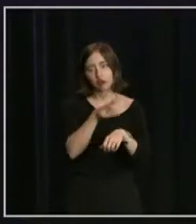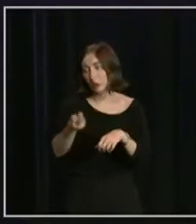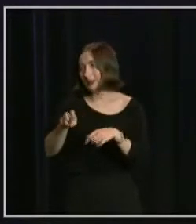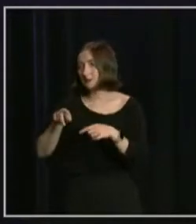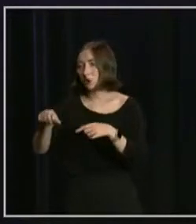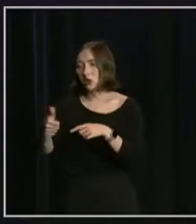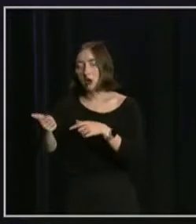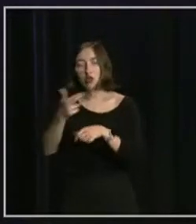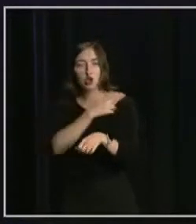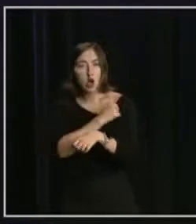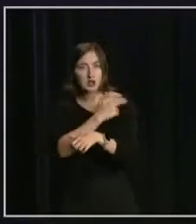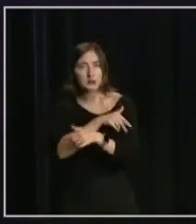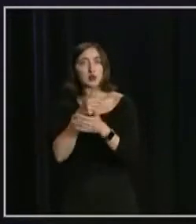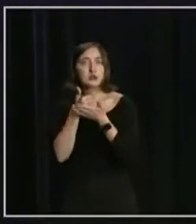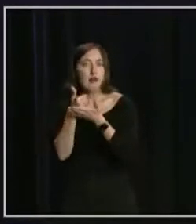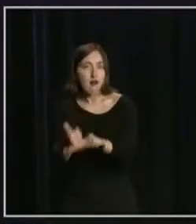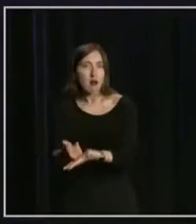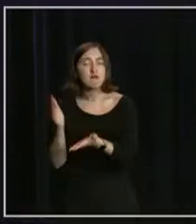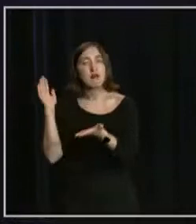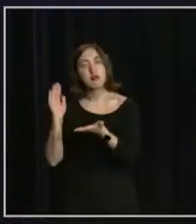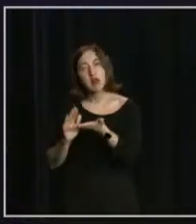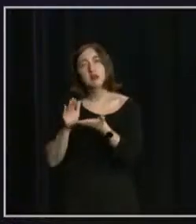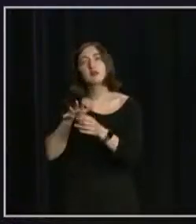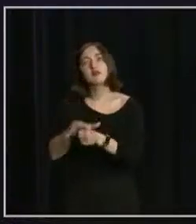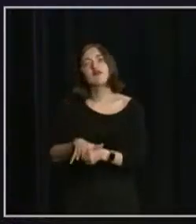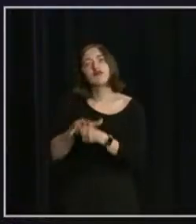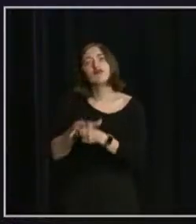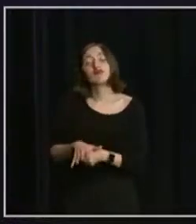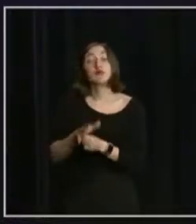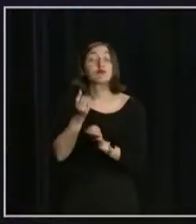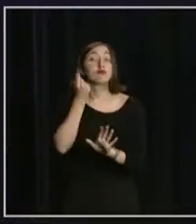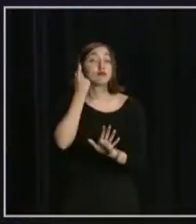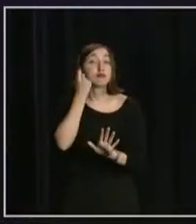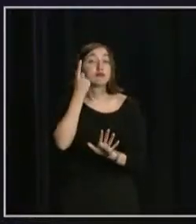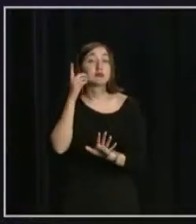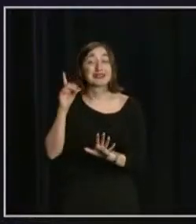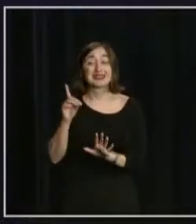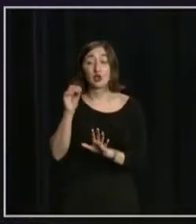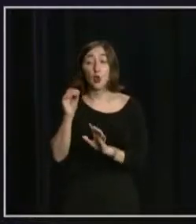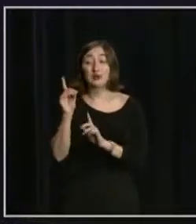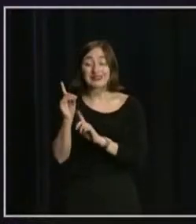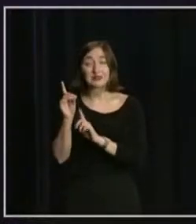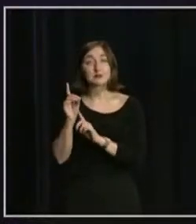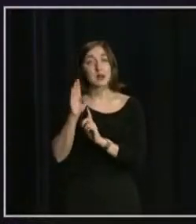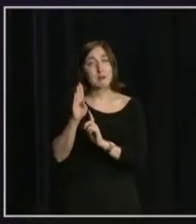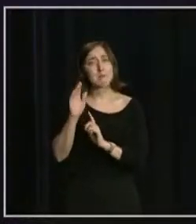certain that they understand at the DoD that BAMC is such an incredible